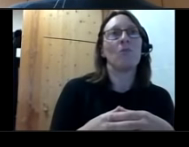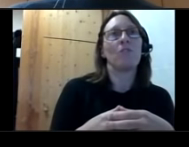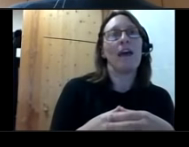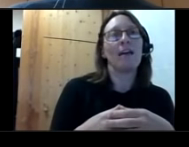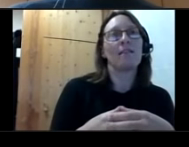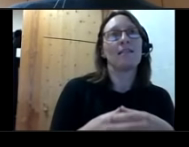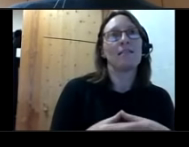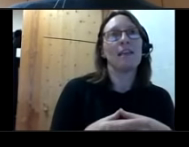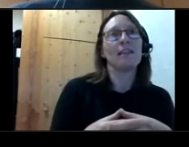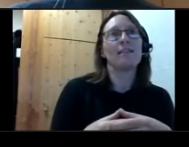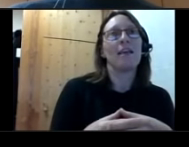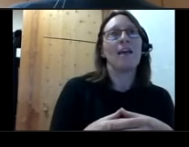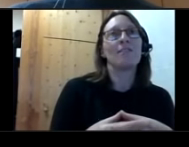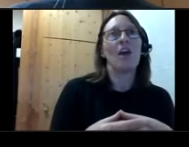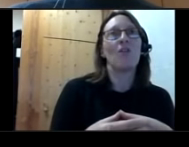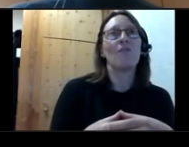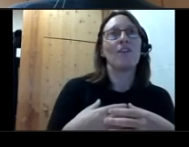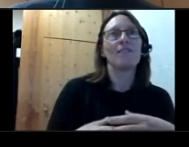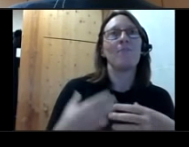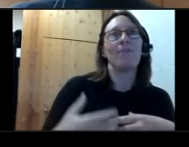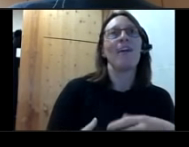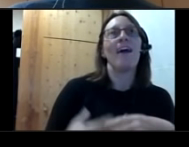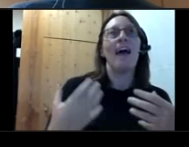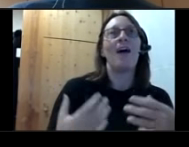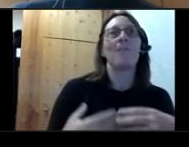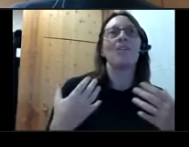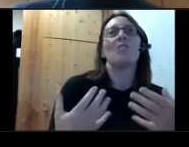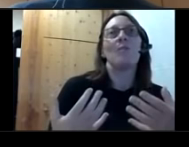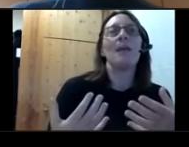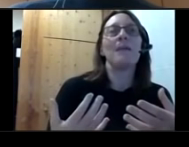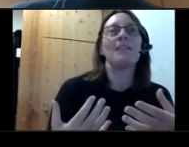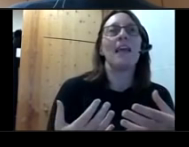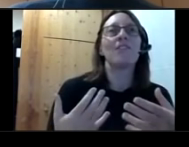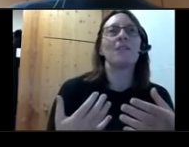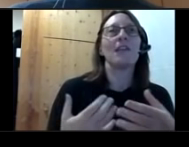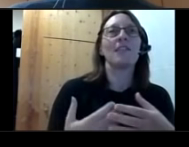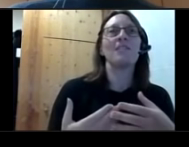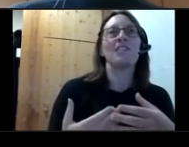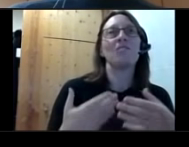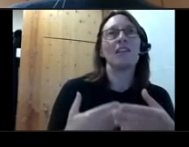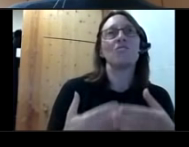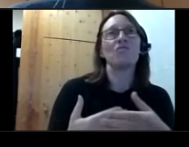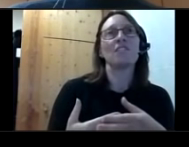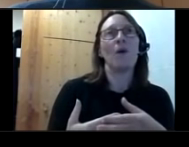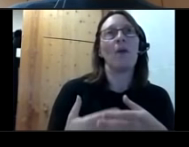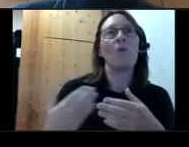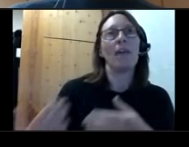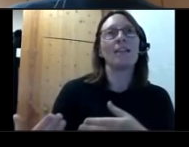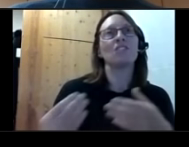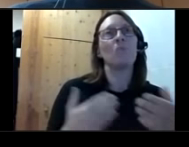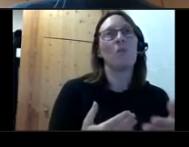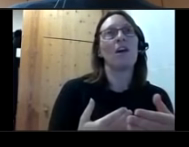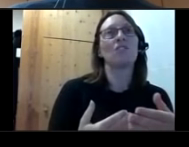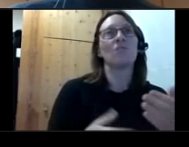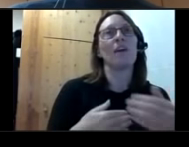can support their access needs. So, for example, it means that if somebody is coming to you, they know straight away what they